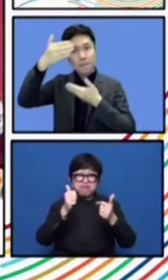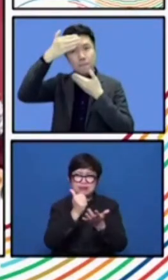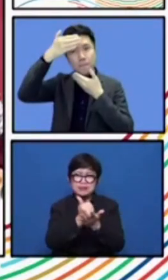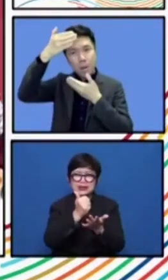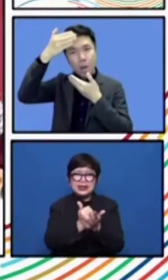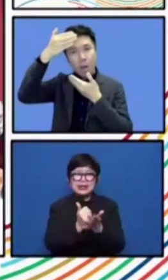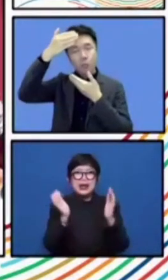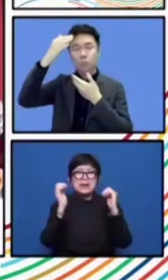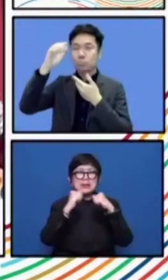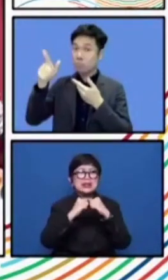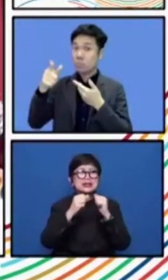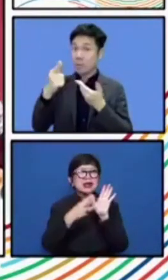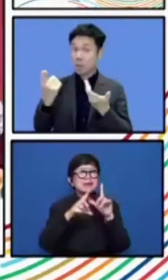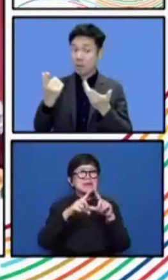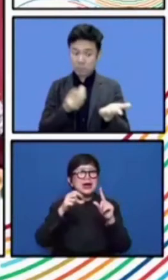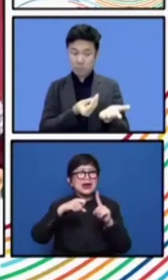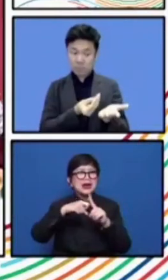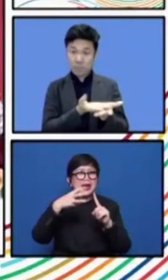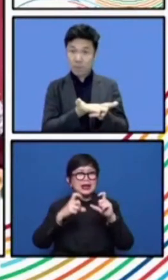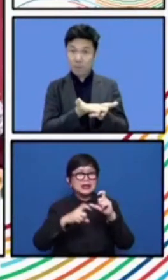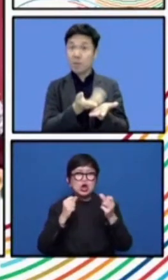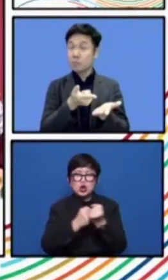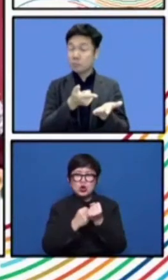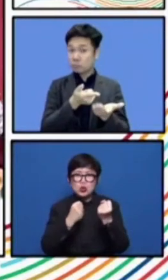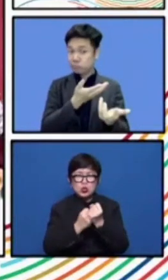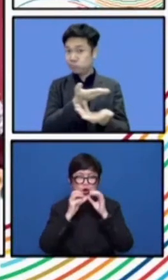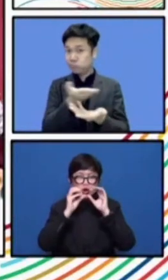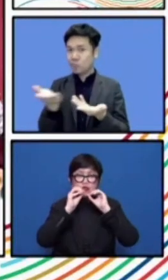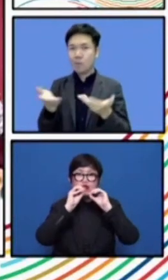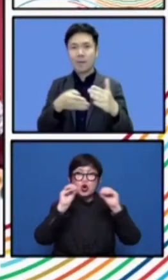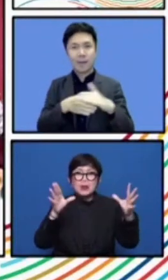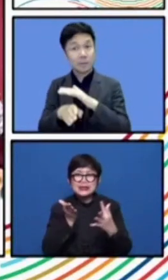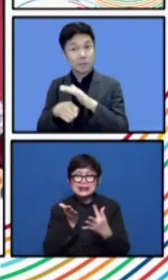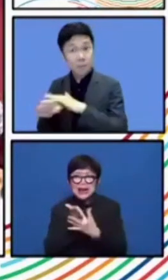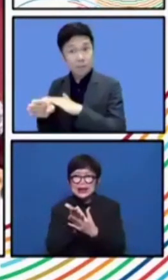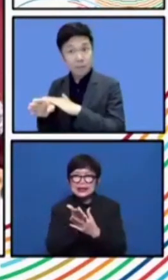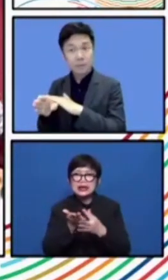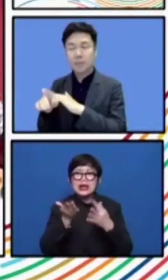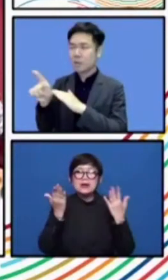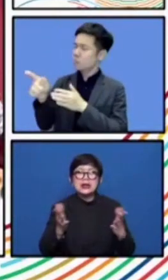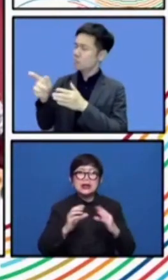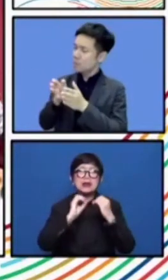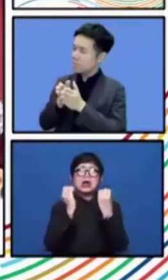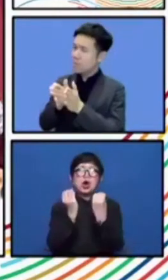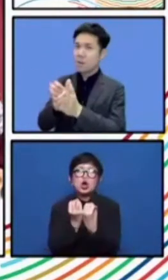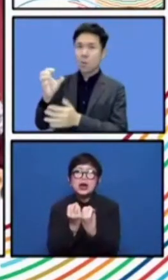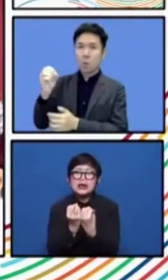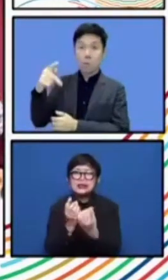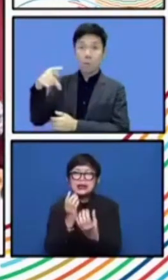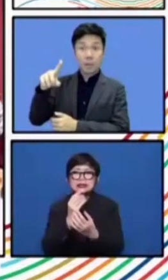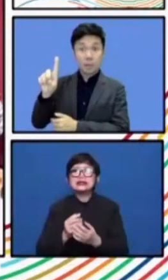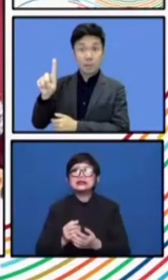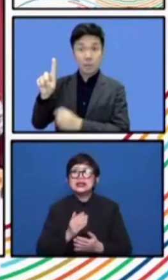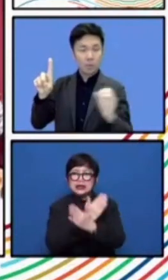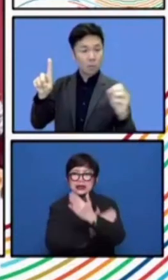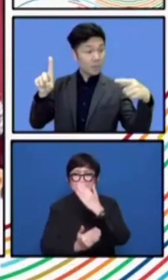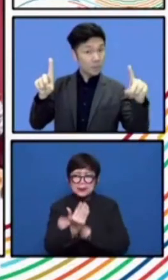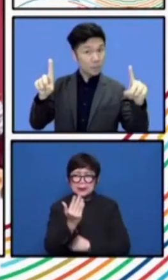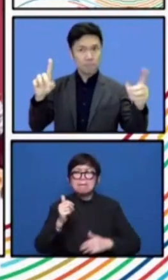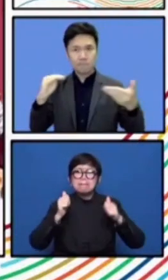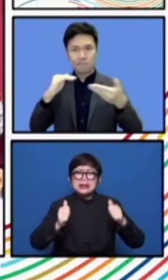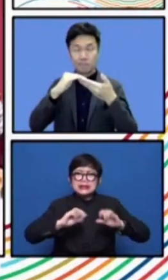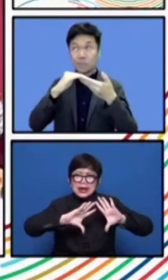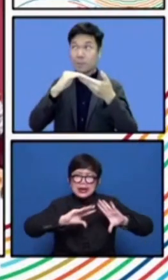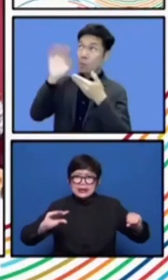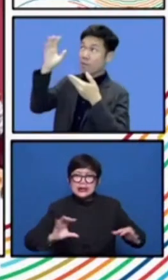to information and how opds can work with government to catalyze both change and improve access um now